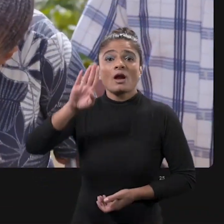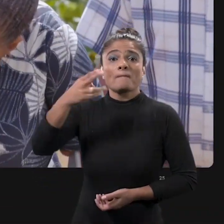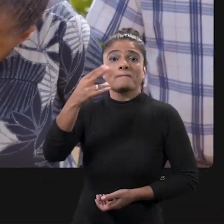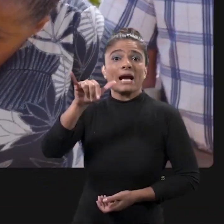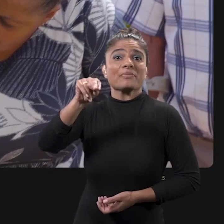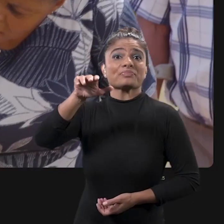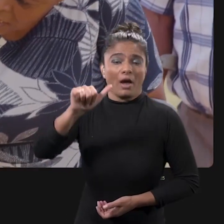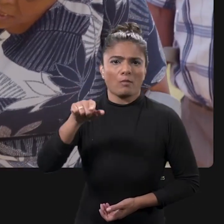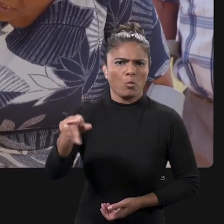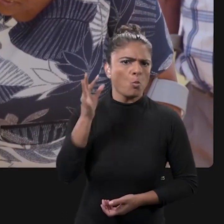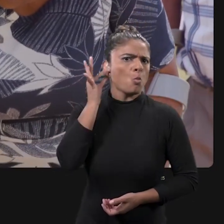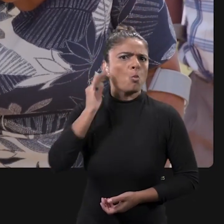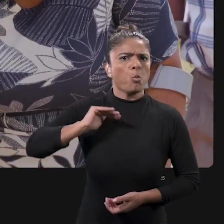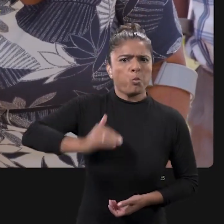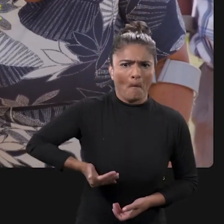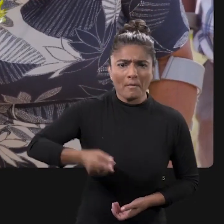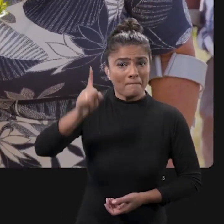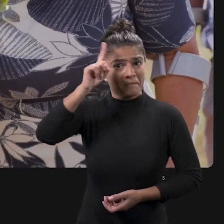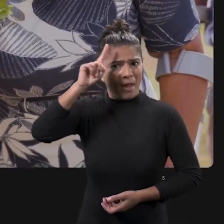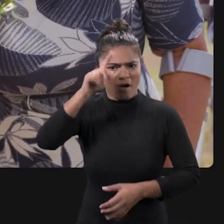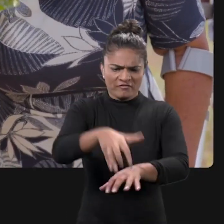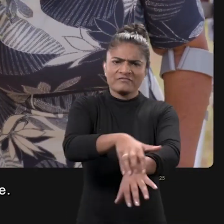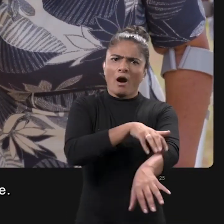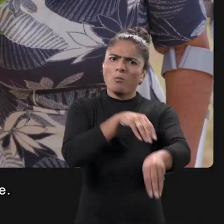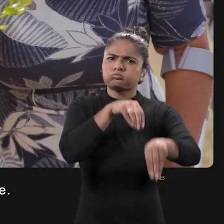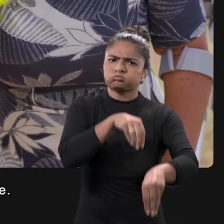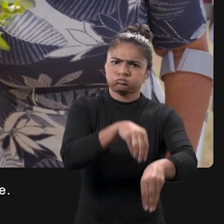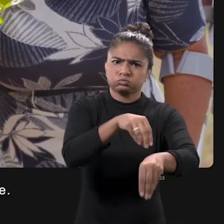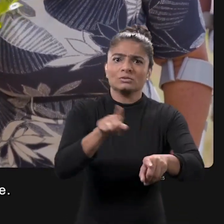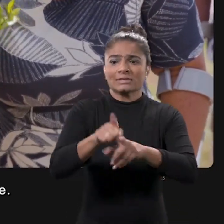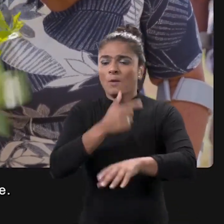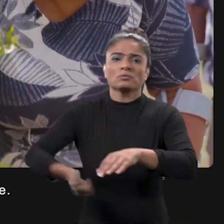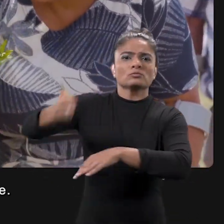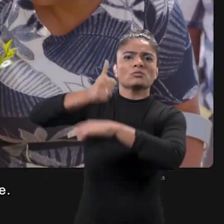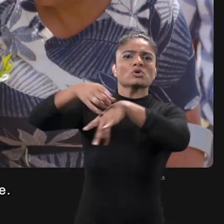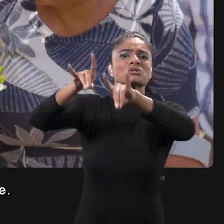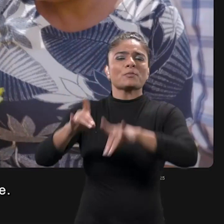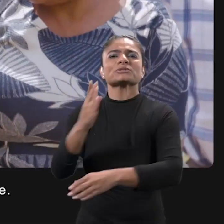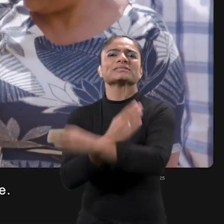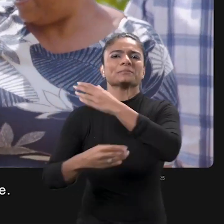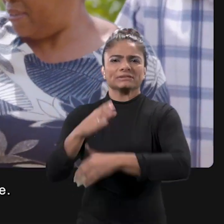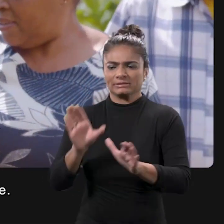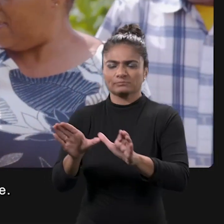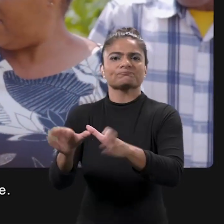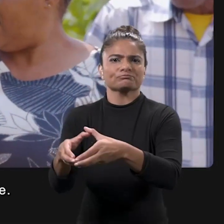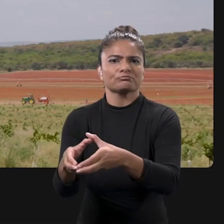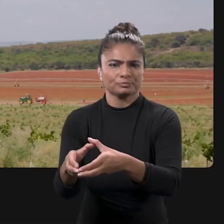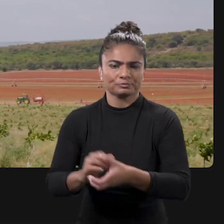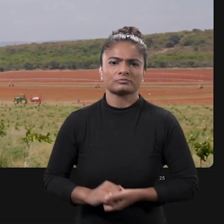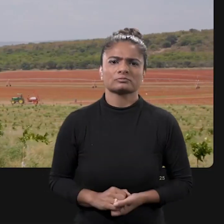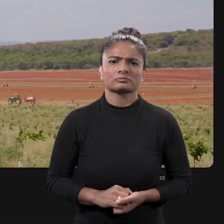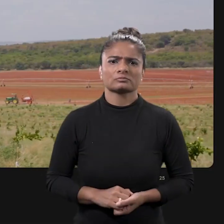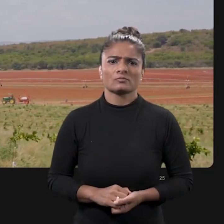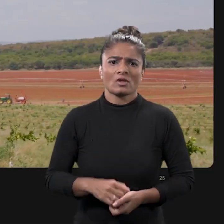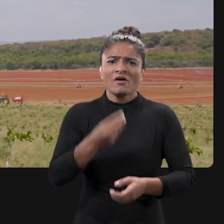Bhina is a female, black, a commercial farmer and the chairperson of Kopano Disabled Primary Cooperative.